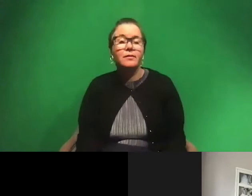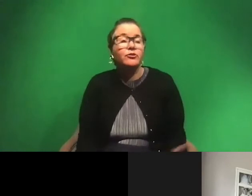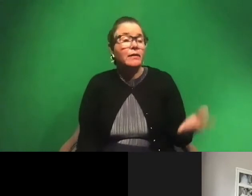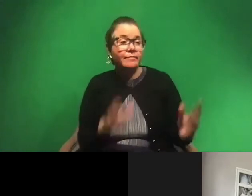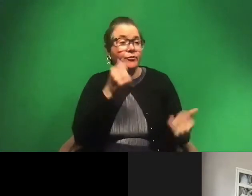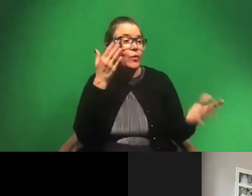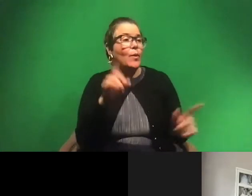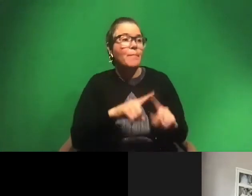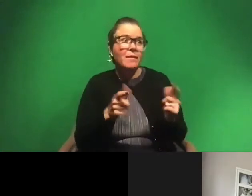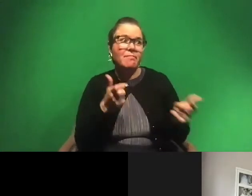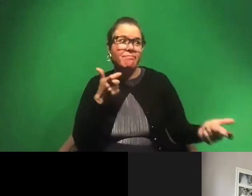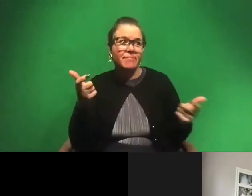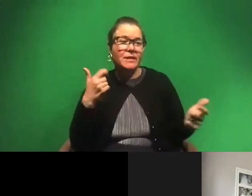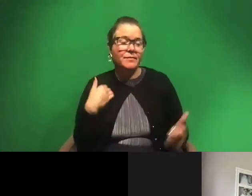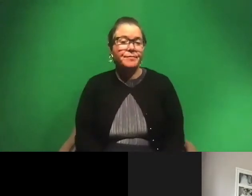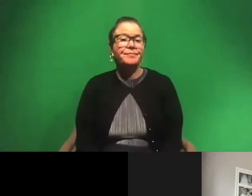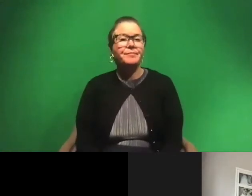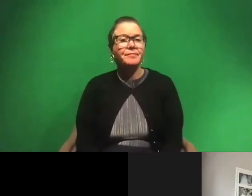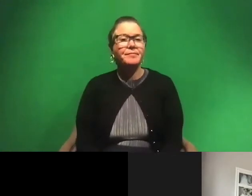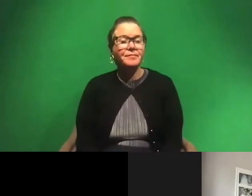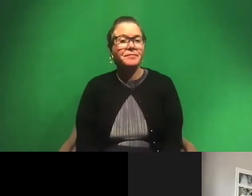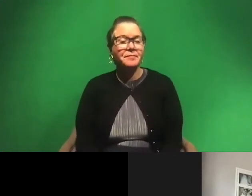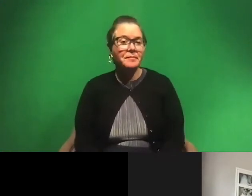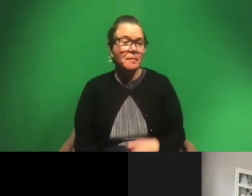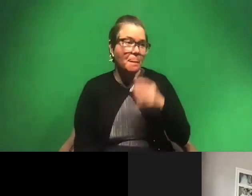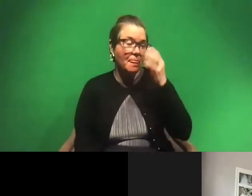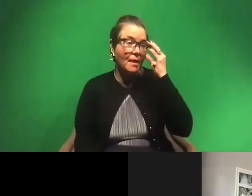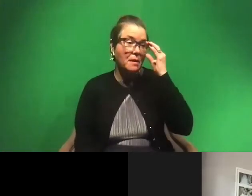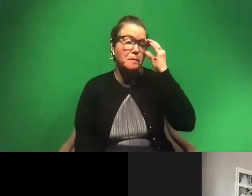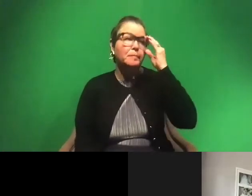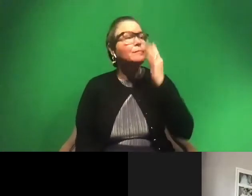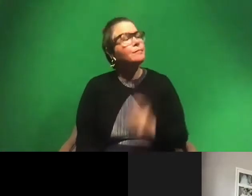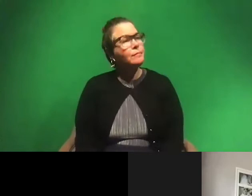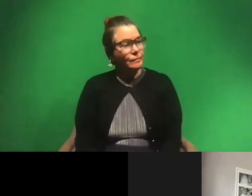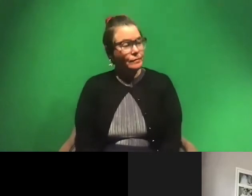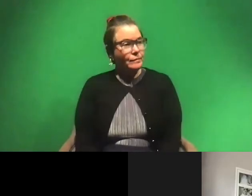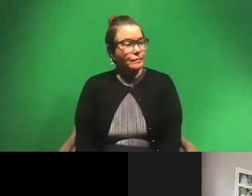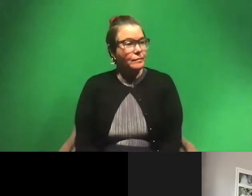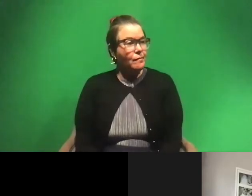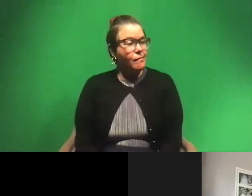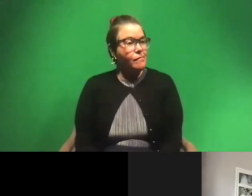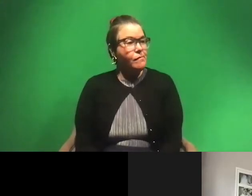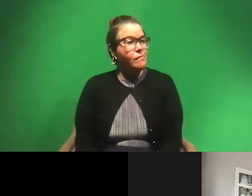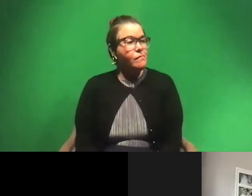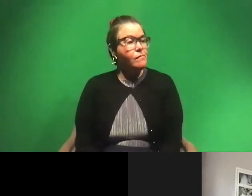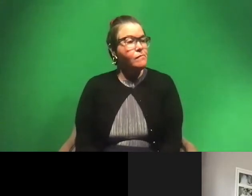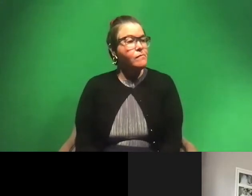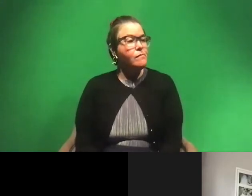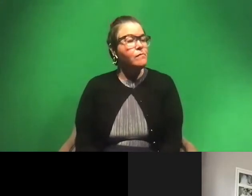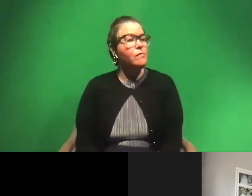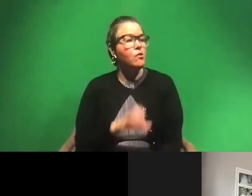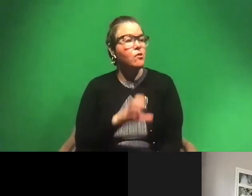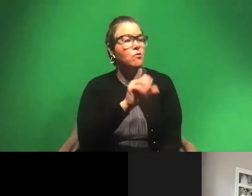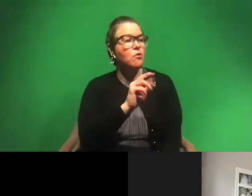some big snails out there. Like that. Let's see. So Carly would like to know, what is